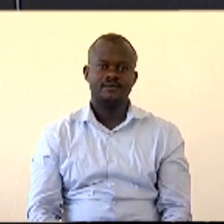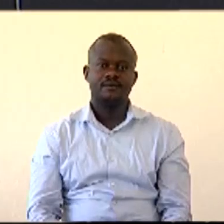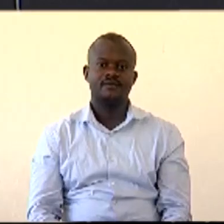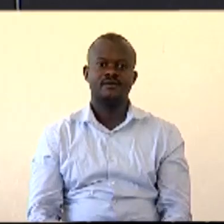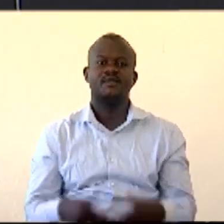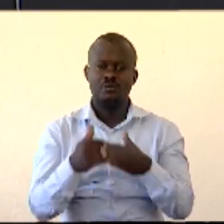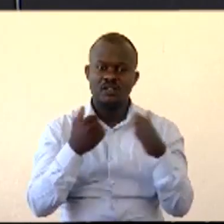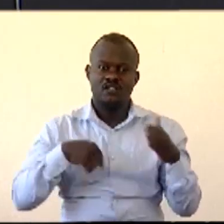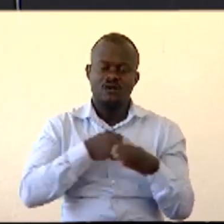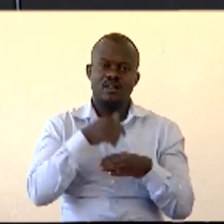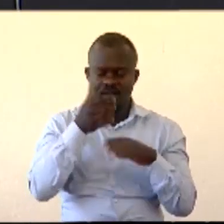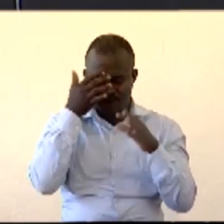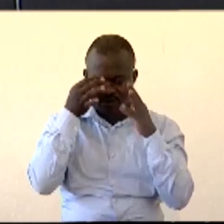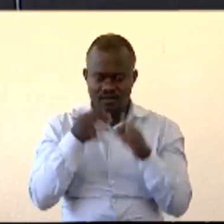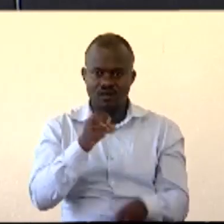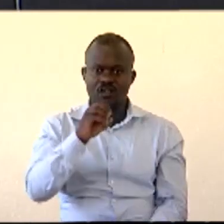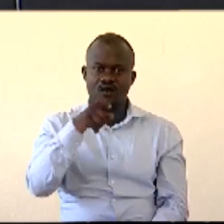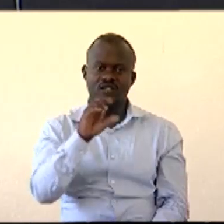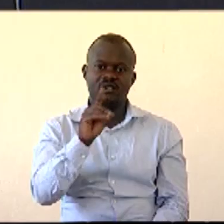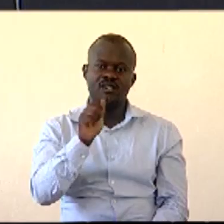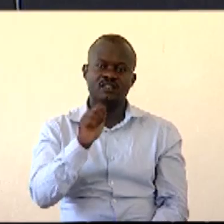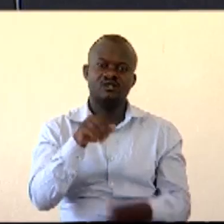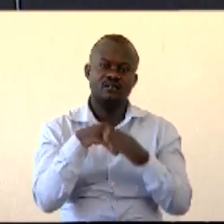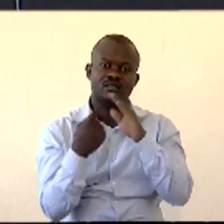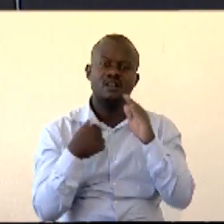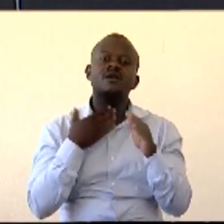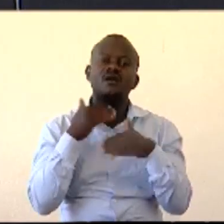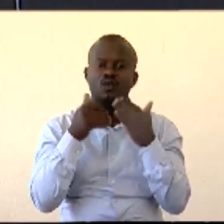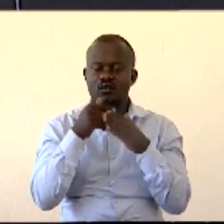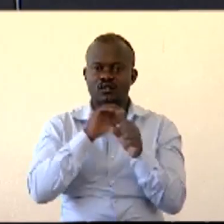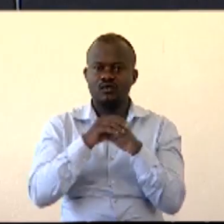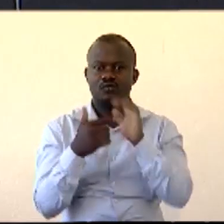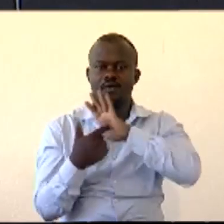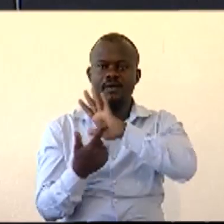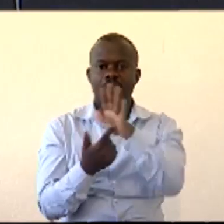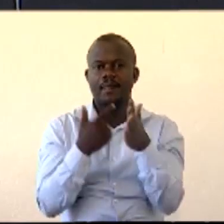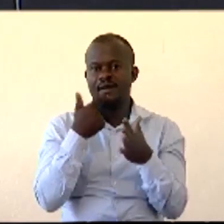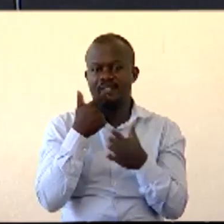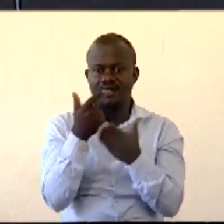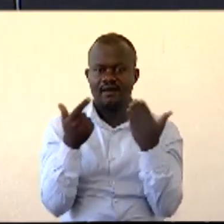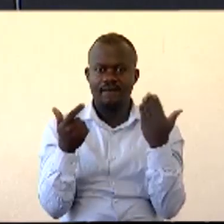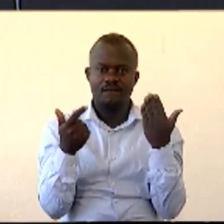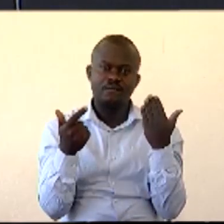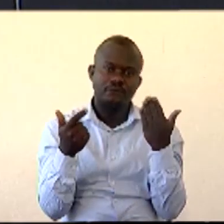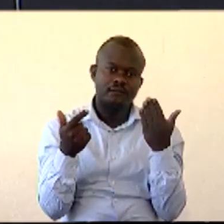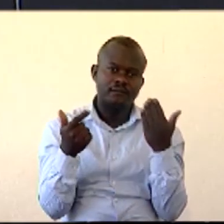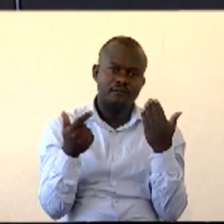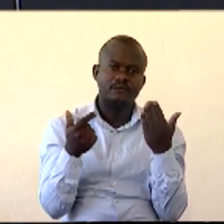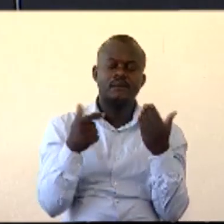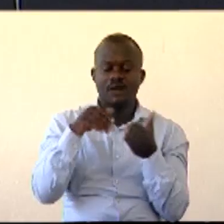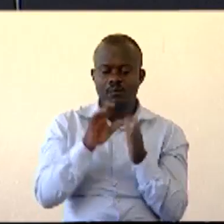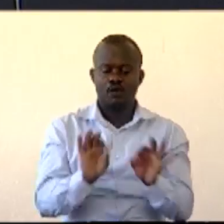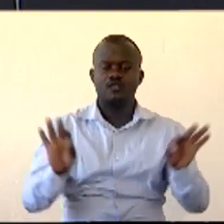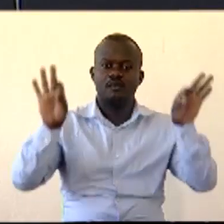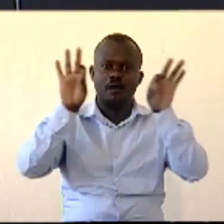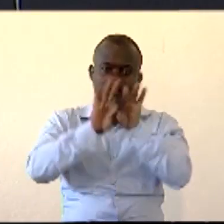Before I defined the oxidation state, I wanted to mention the most